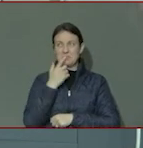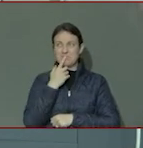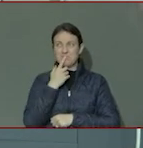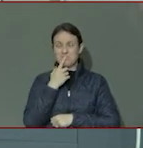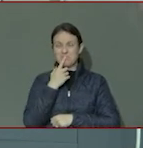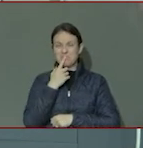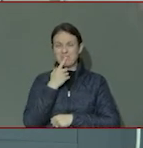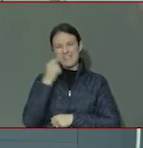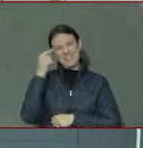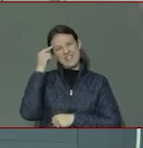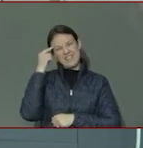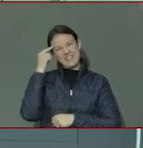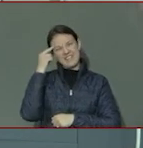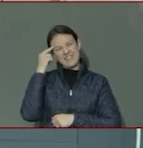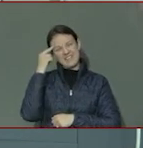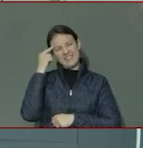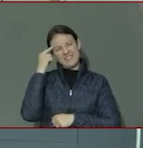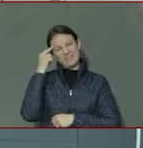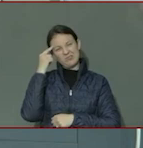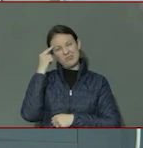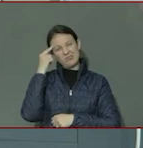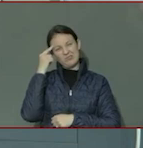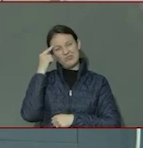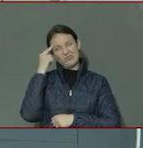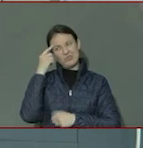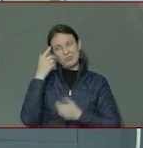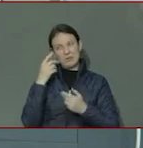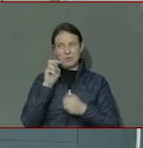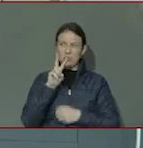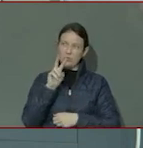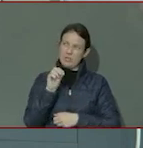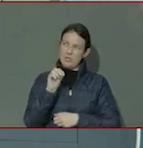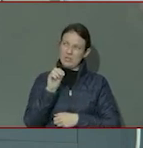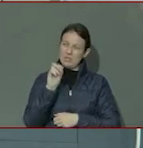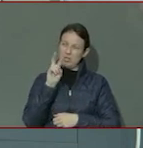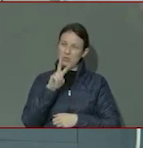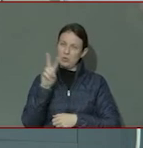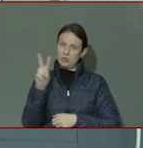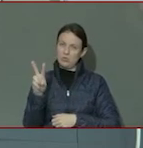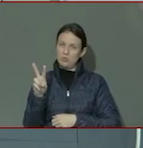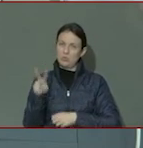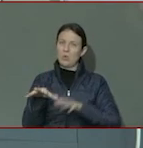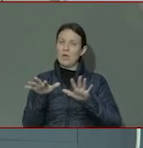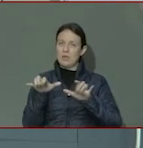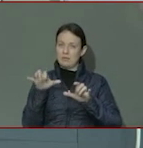I think the 2022 paper.